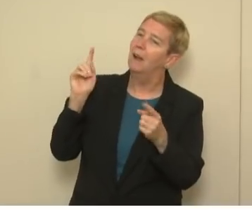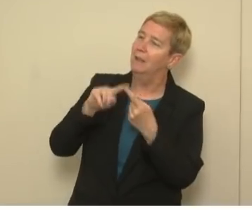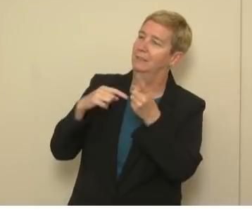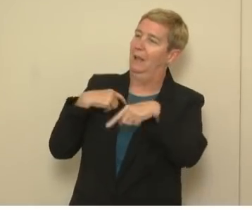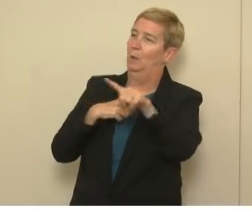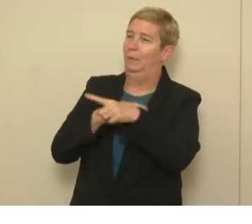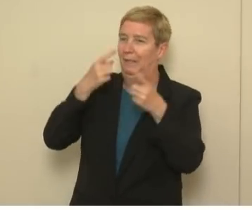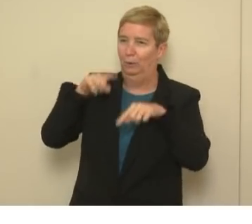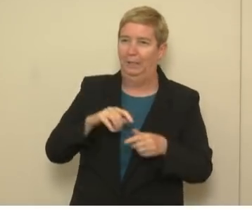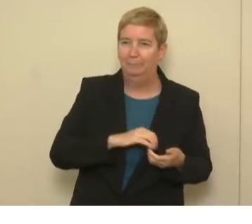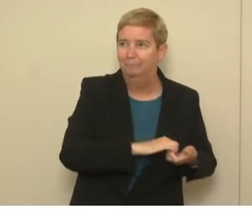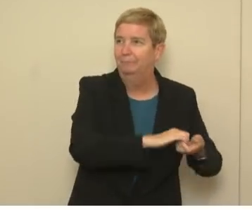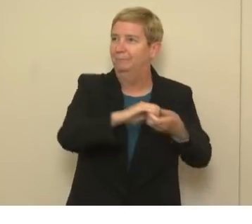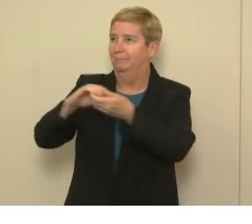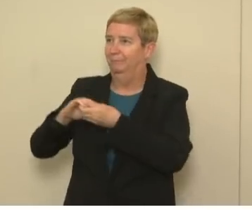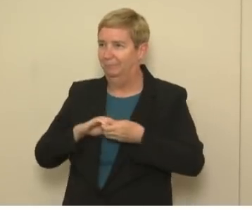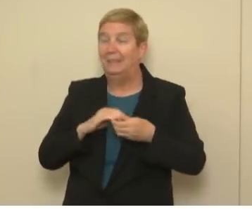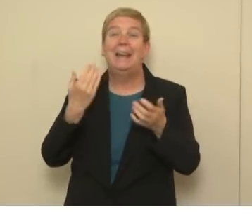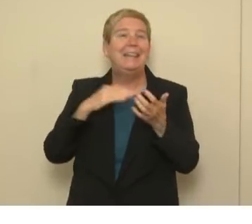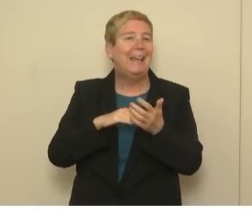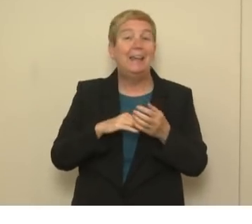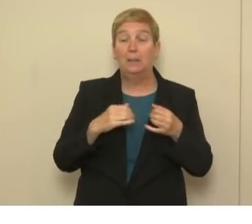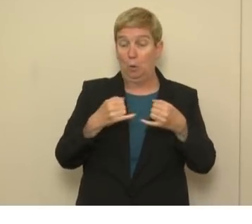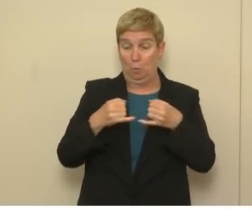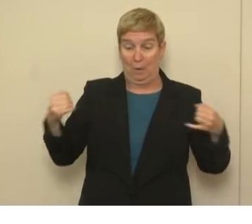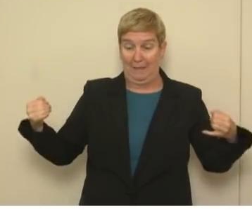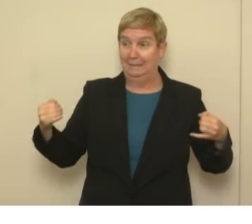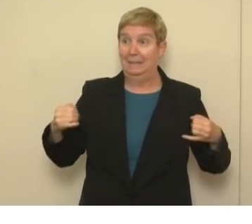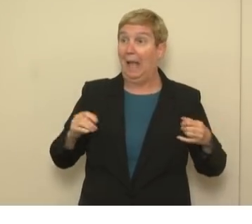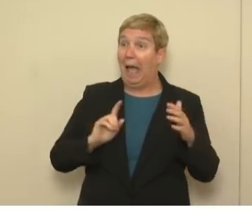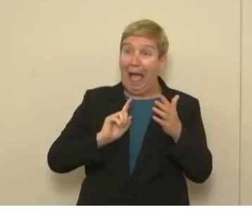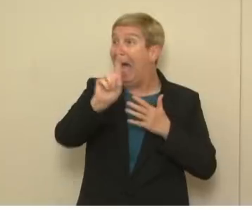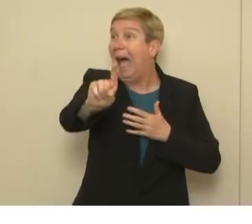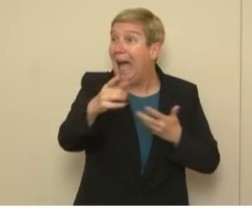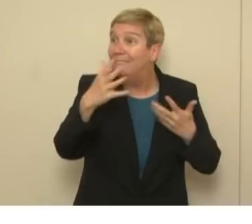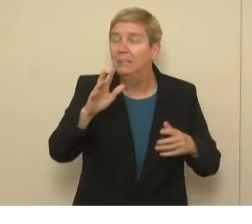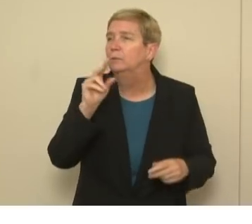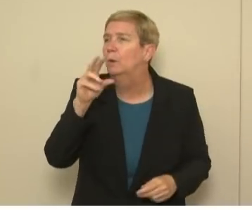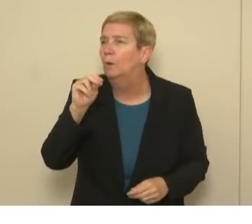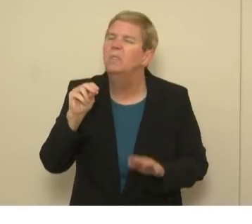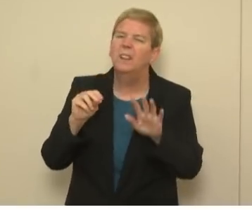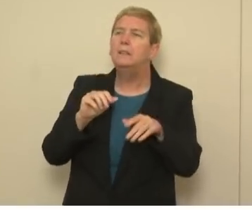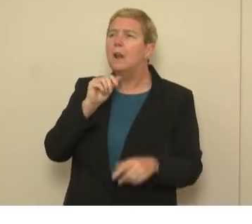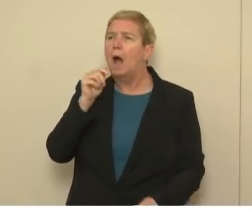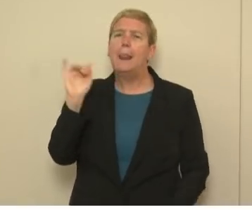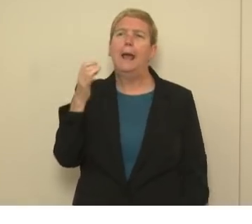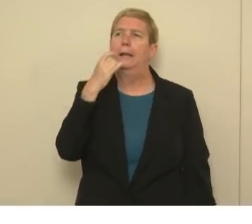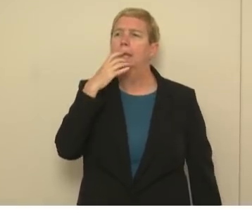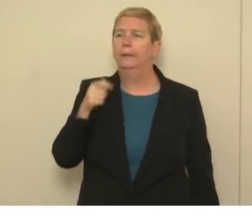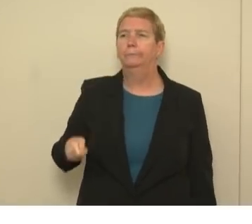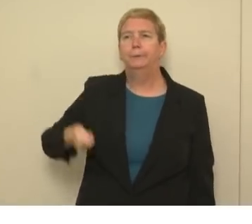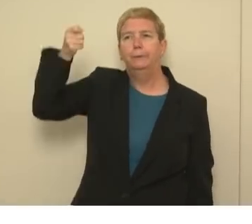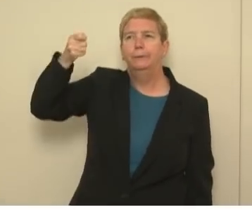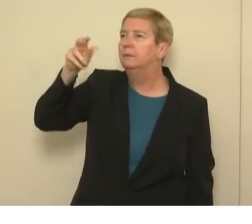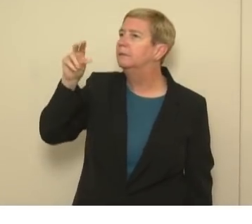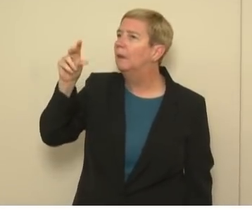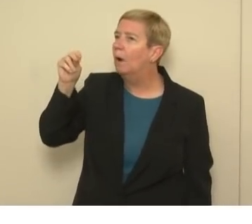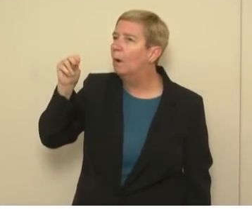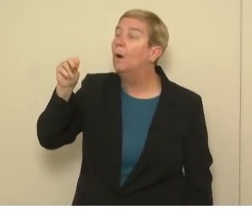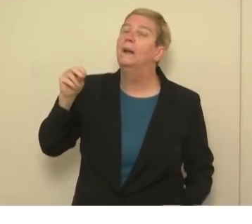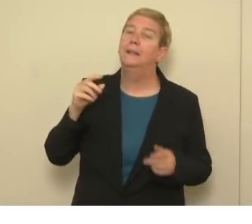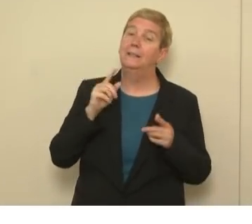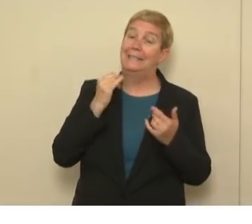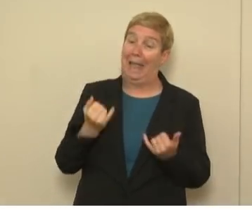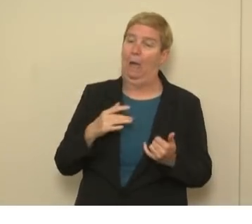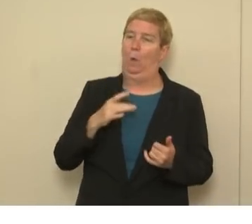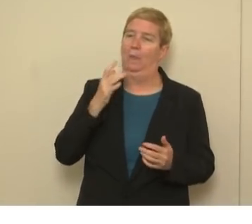not a finish line. We're not flipping a switch on once we meet the gating criteria. It means that we can start thinking about and planning